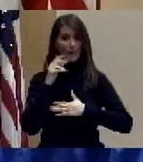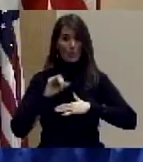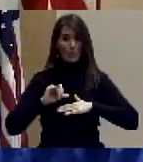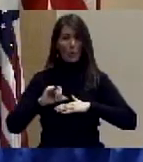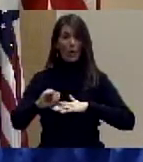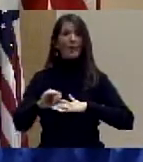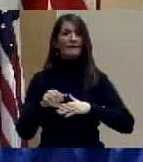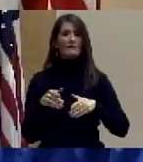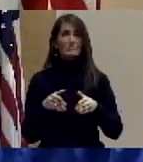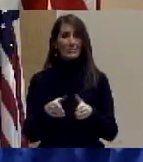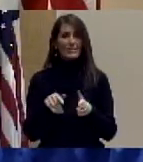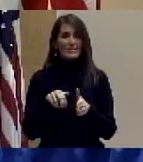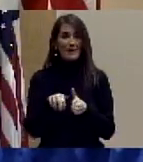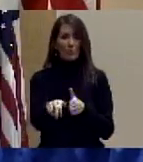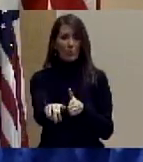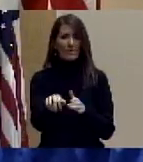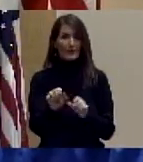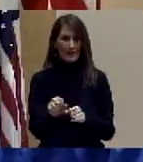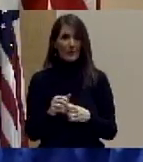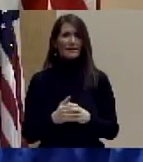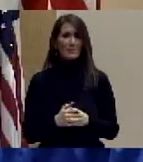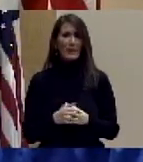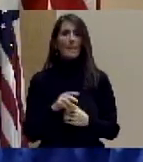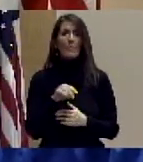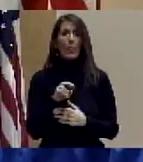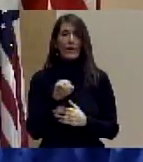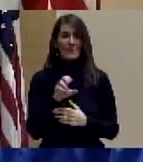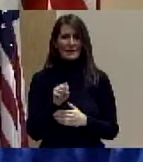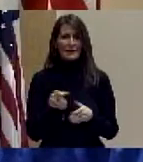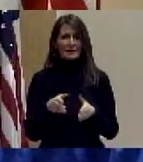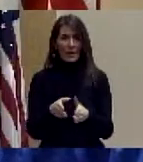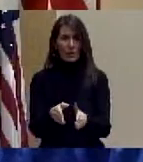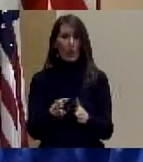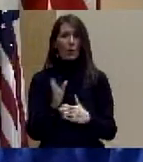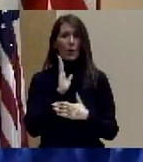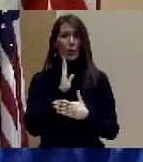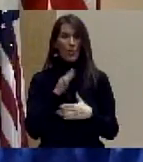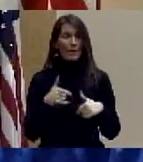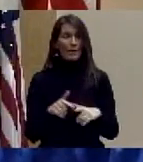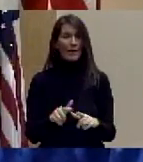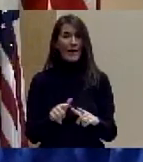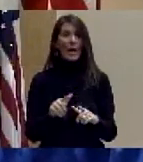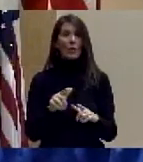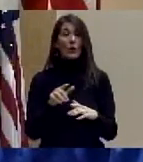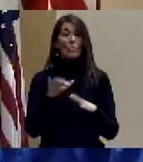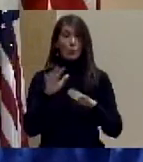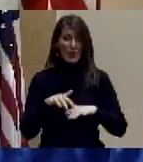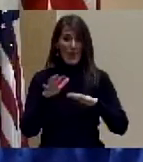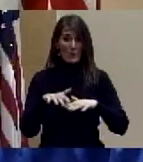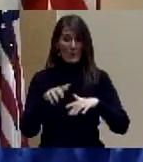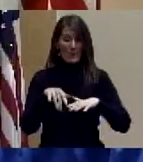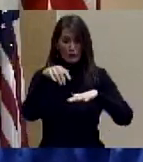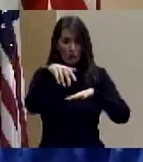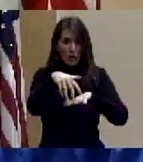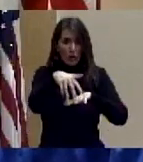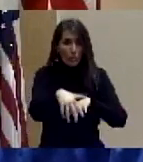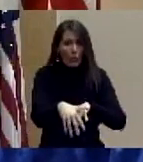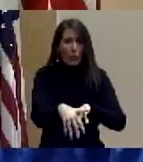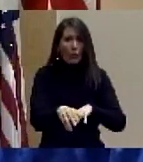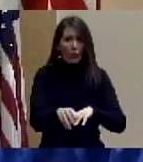in front of the Citizens Bank. That porous sidewalk will allow stormwater to seep through into the